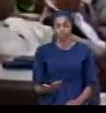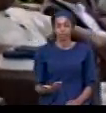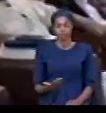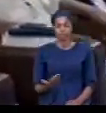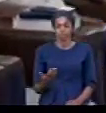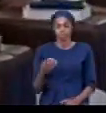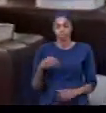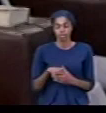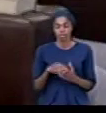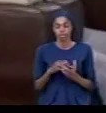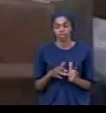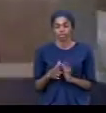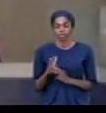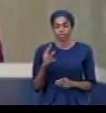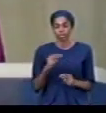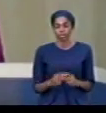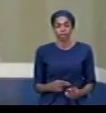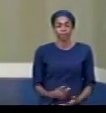in Jesus'